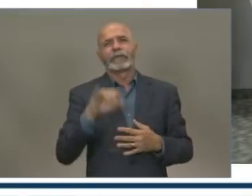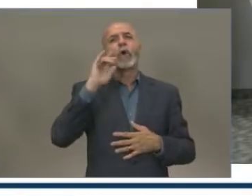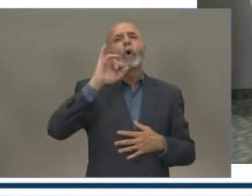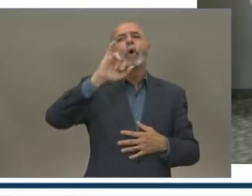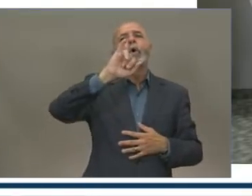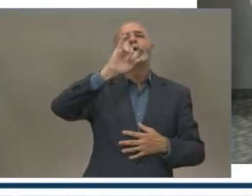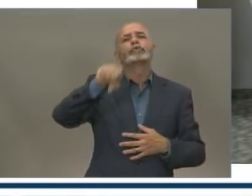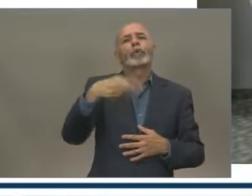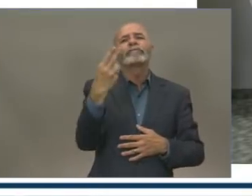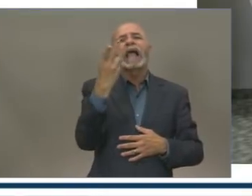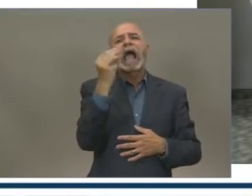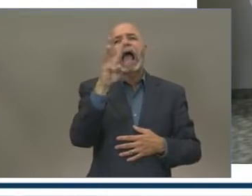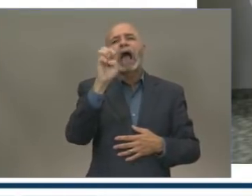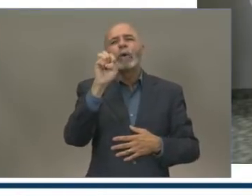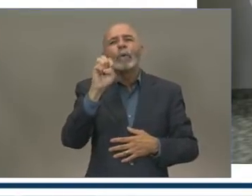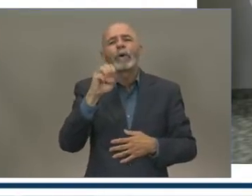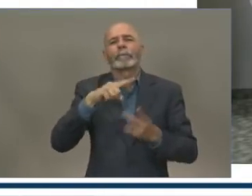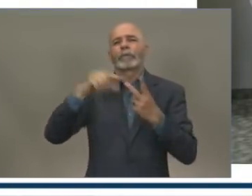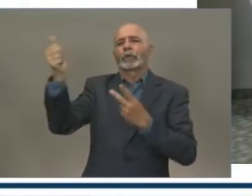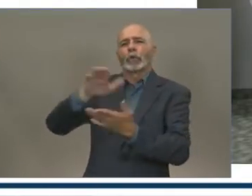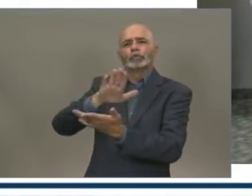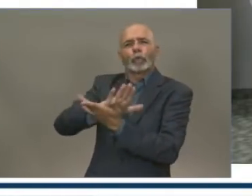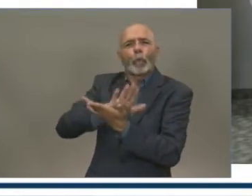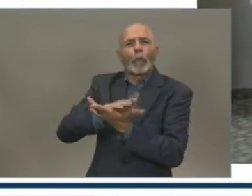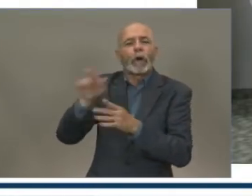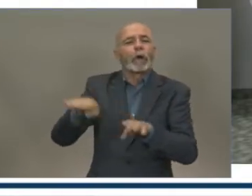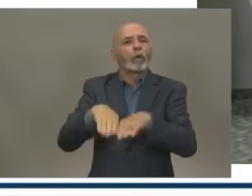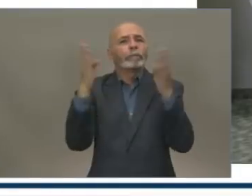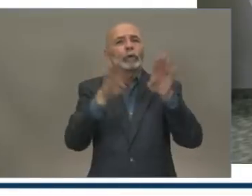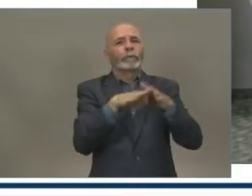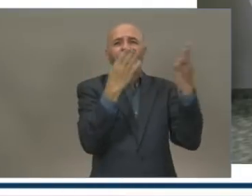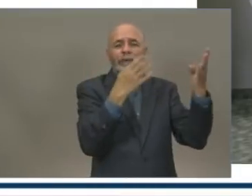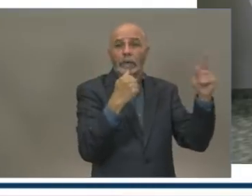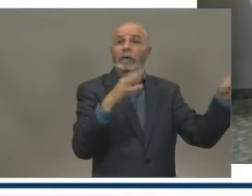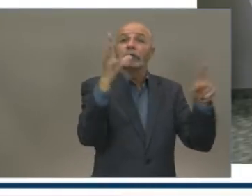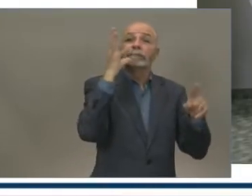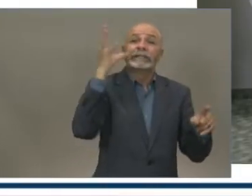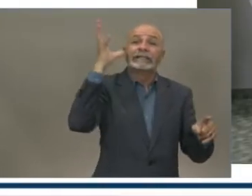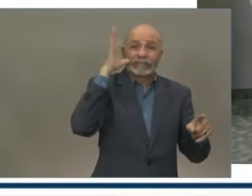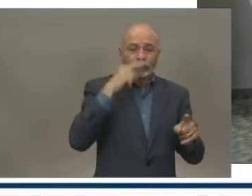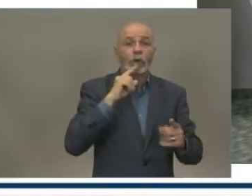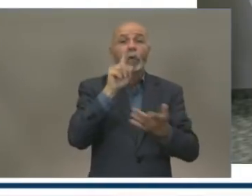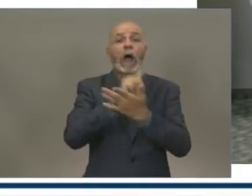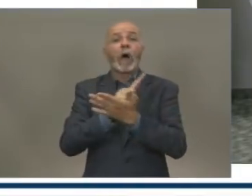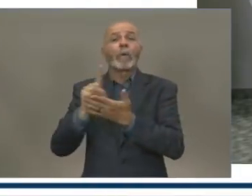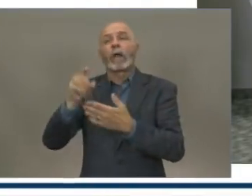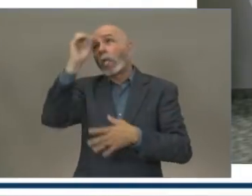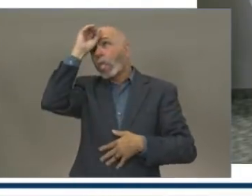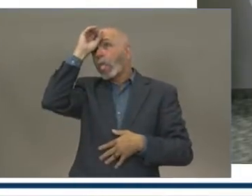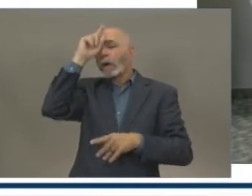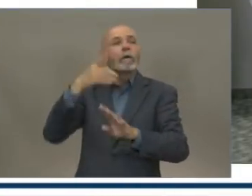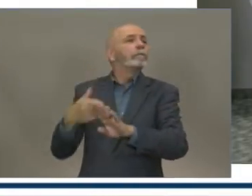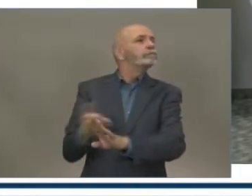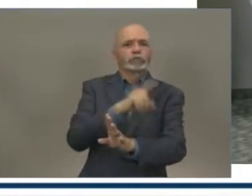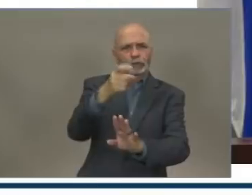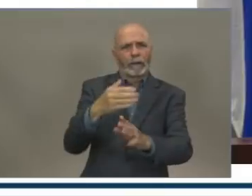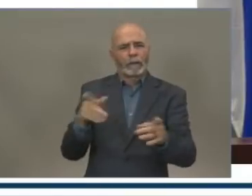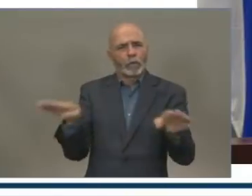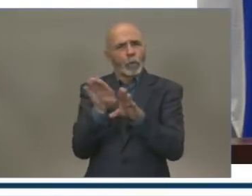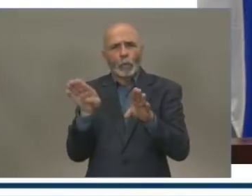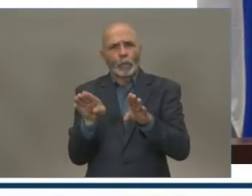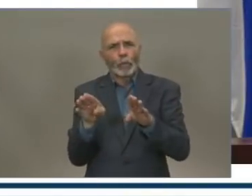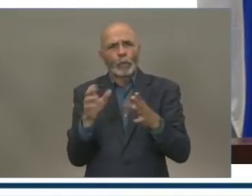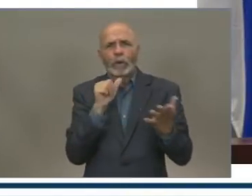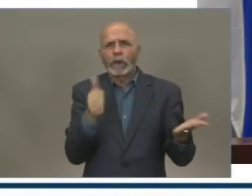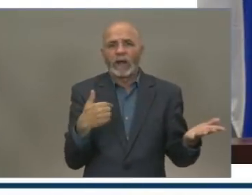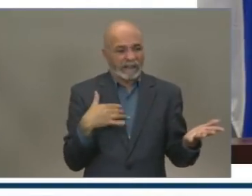and parents had been calling for, the school to close since the week before. So was transmission only discovered yesterday? No, it's a volume. If there's one